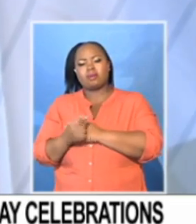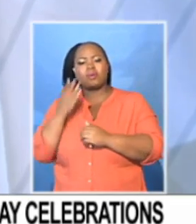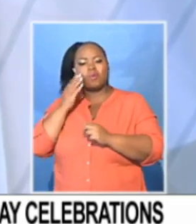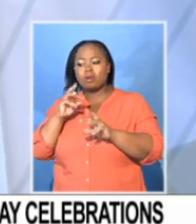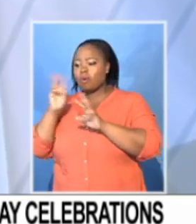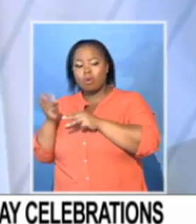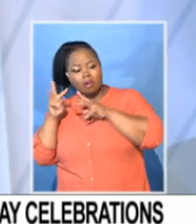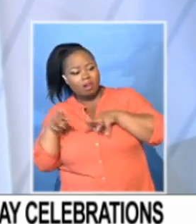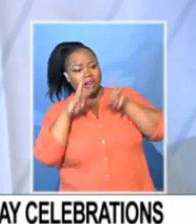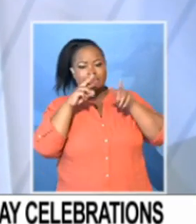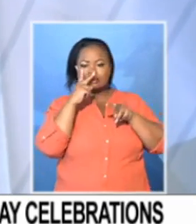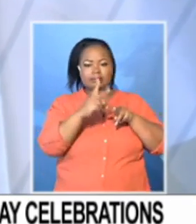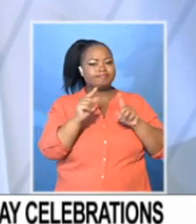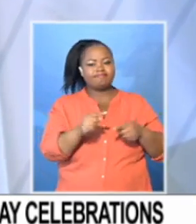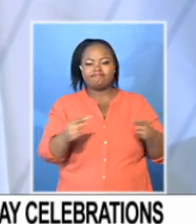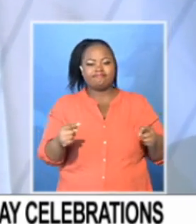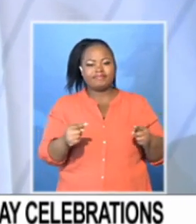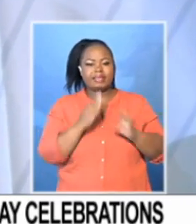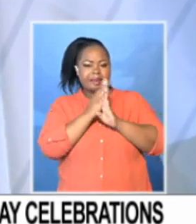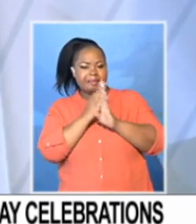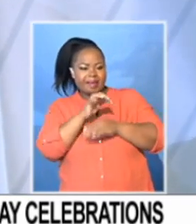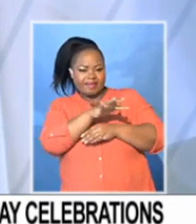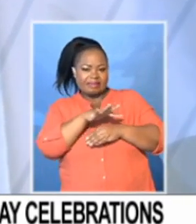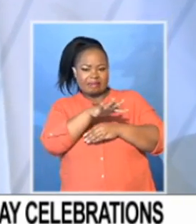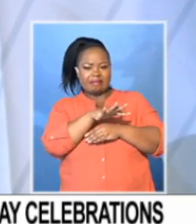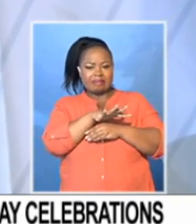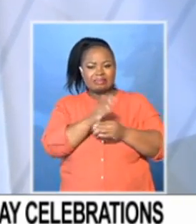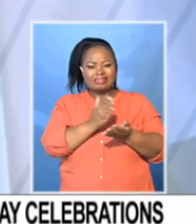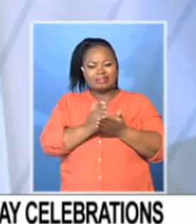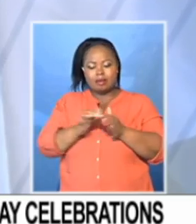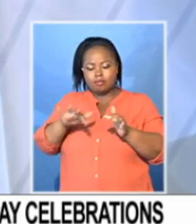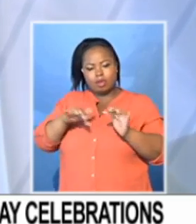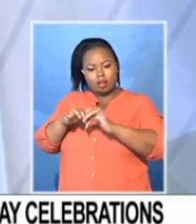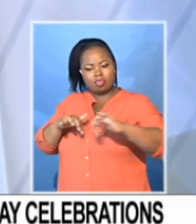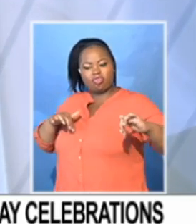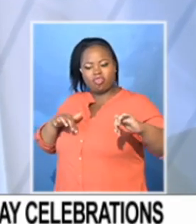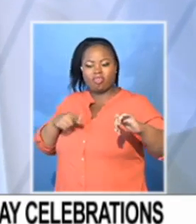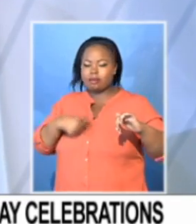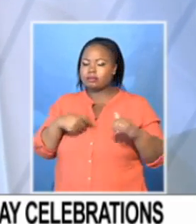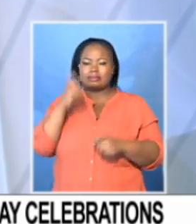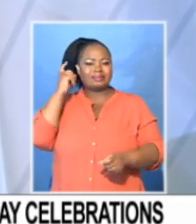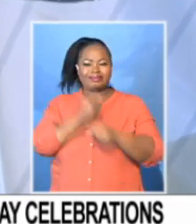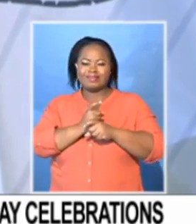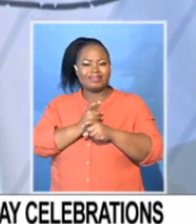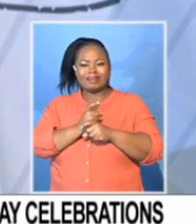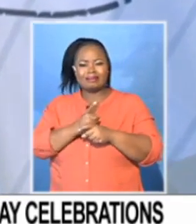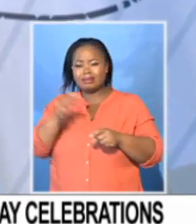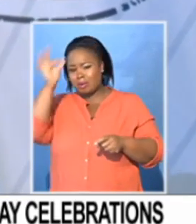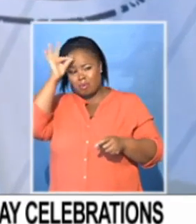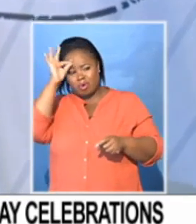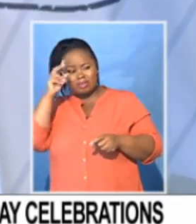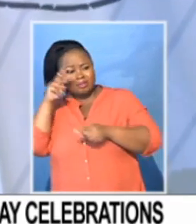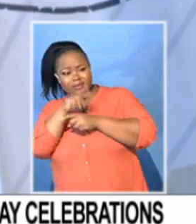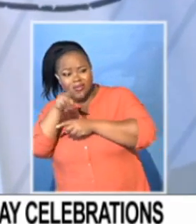doors and in secluded areas where it is very difficult to police.